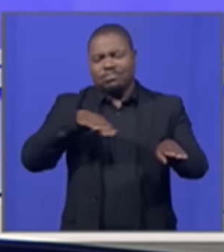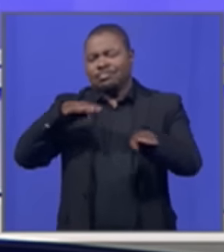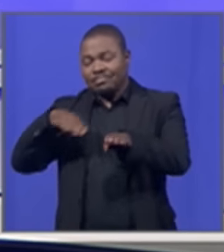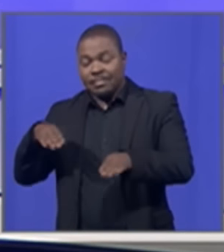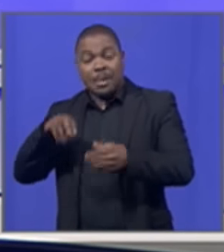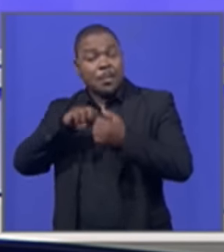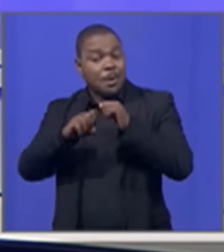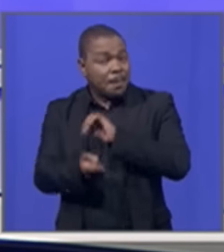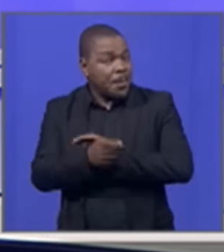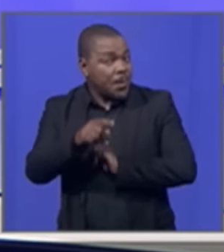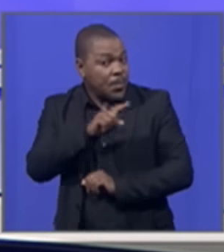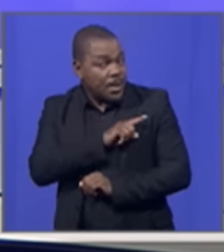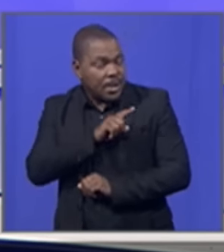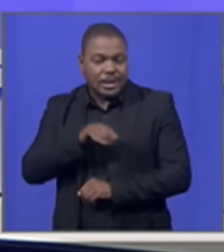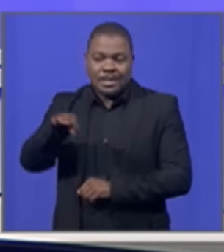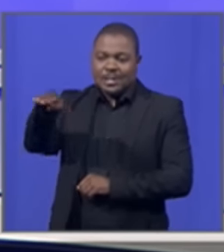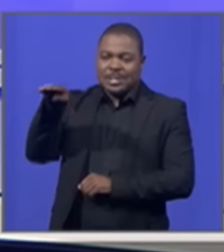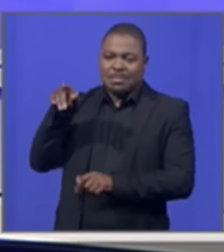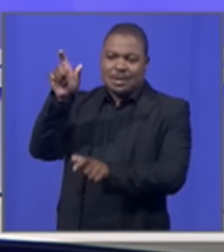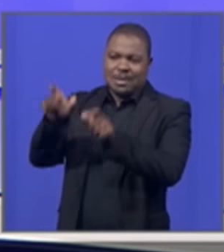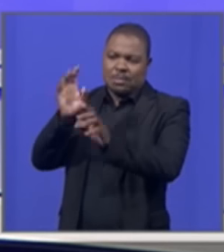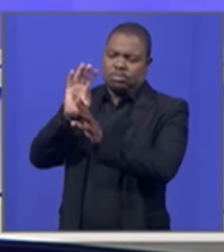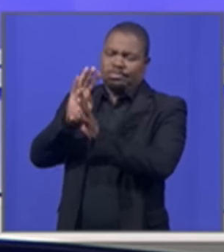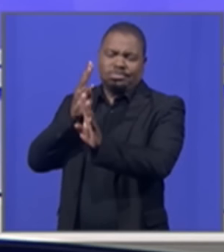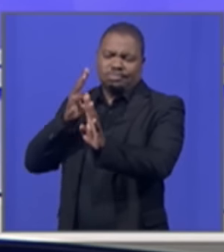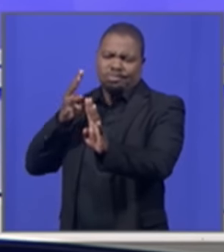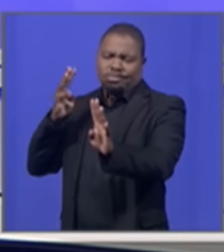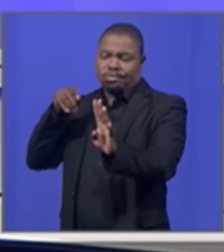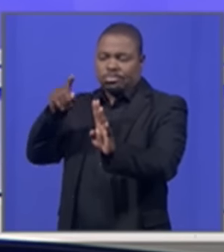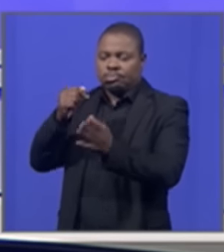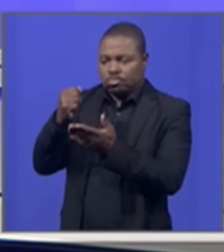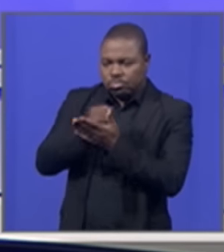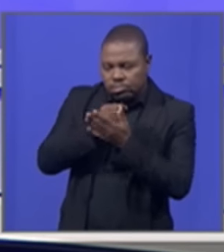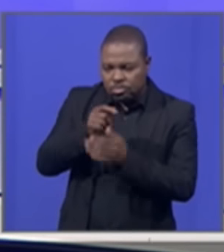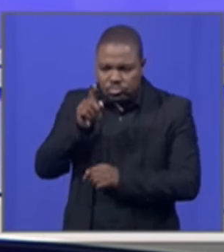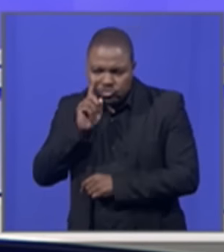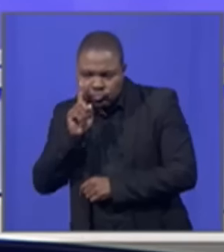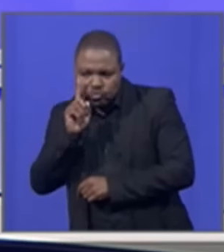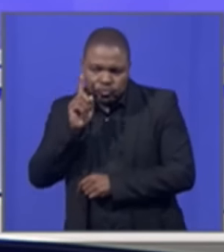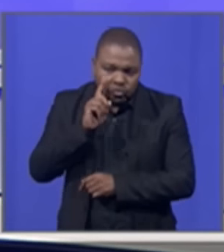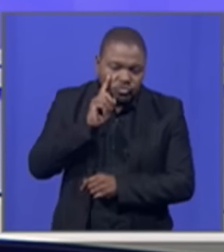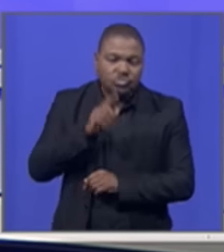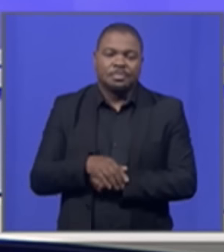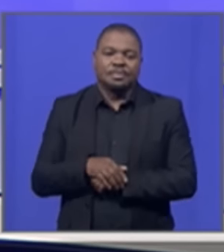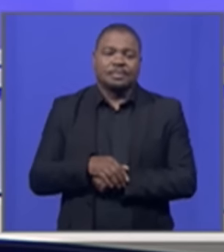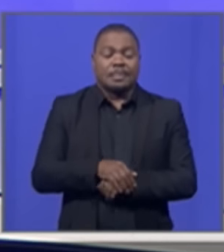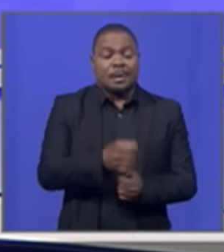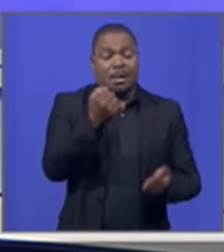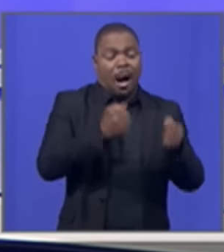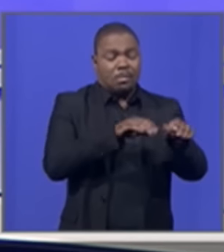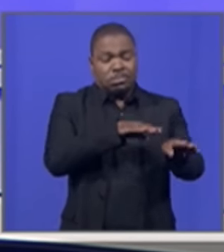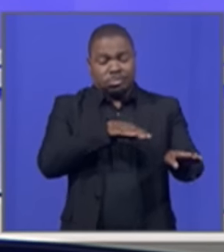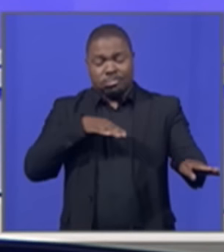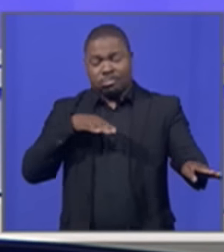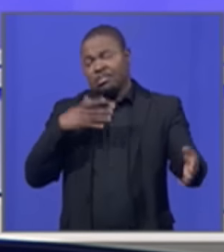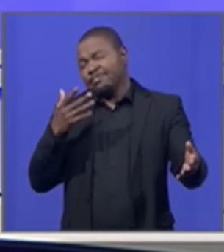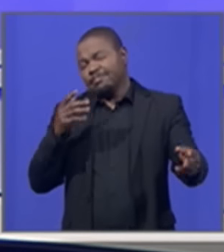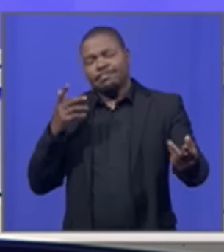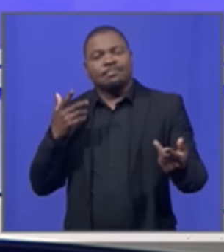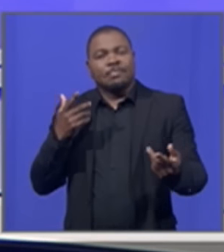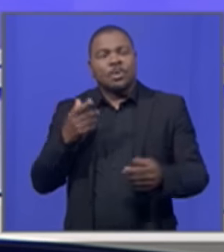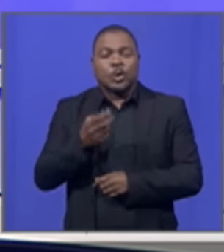ke go diegišwa ga go lekolwa ga badudi ba naga ya Zimbabwe ka thokwana ga mollwane wa Beitbridge. Moela wo wa sephetepete kwa botelele wa